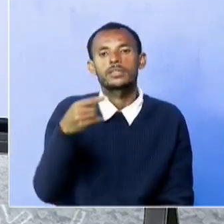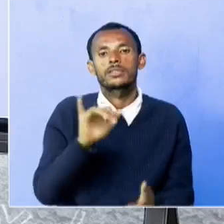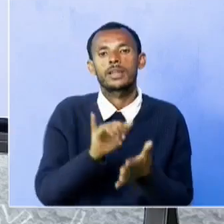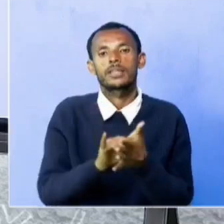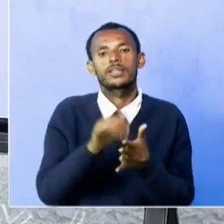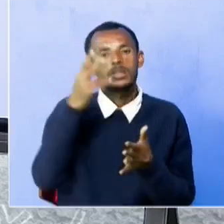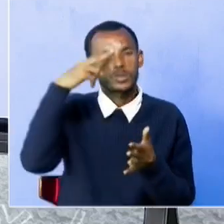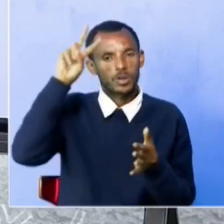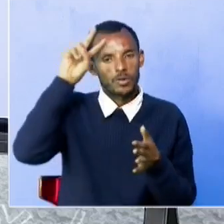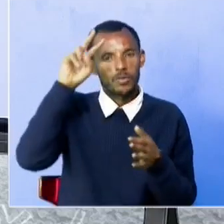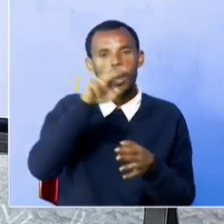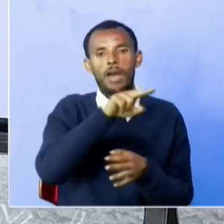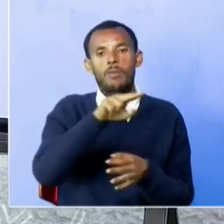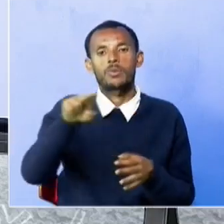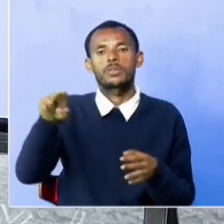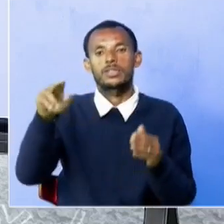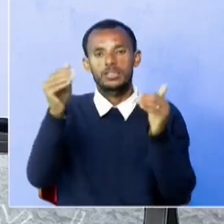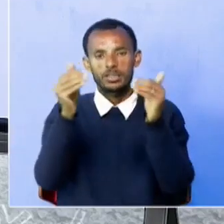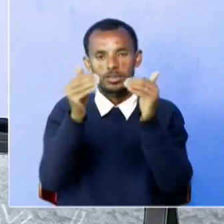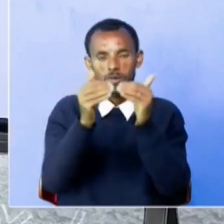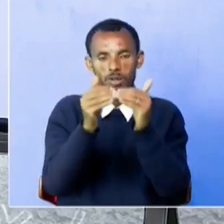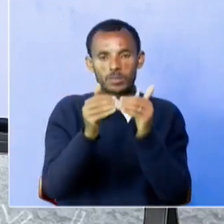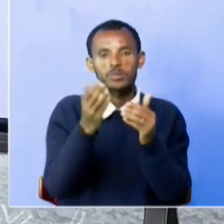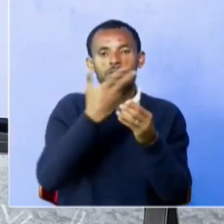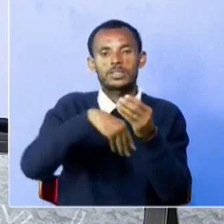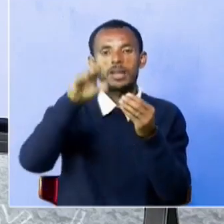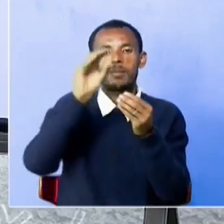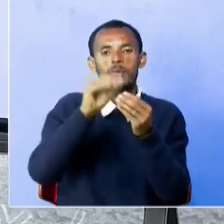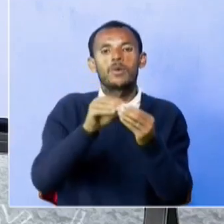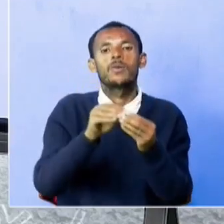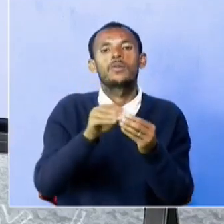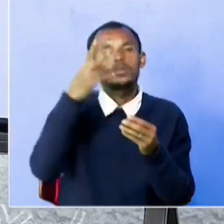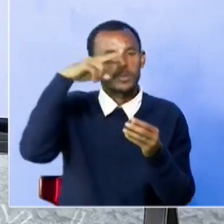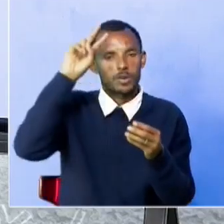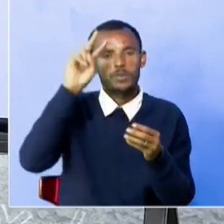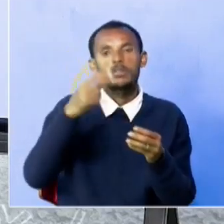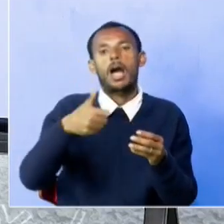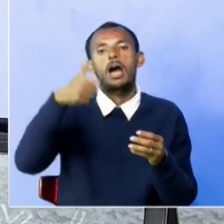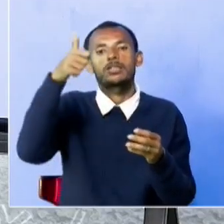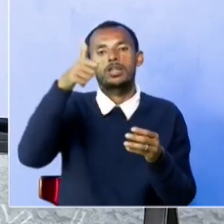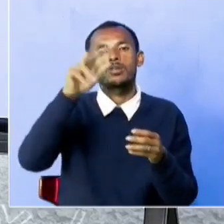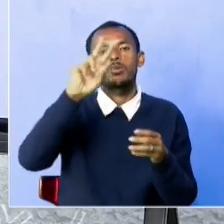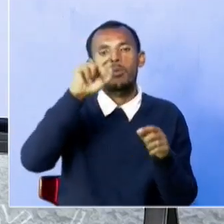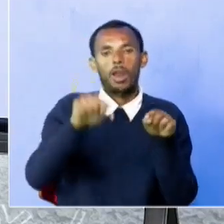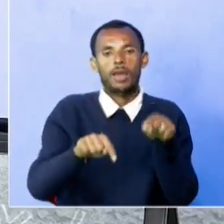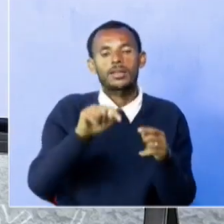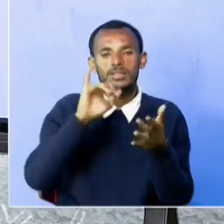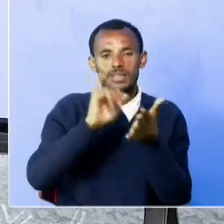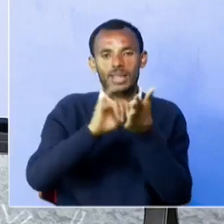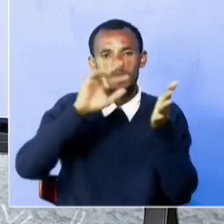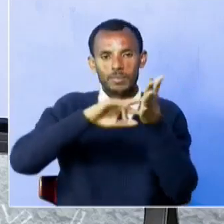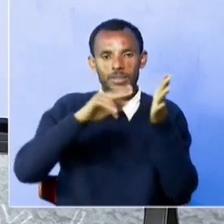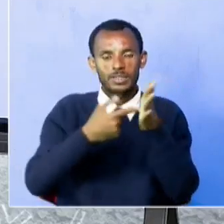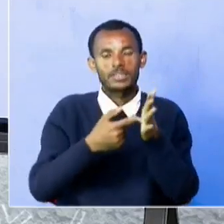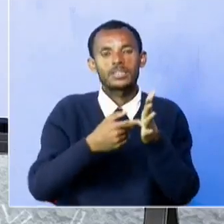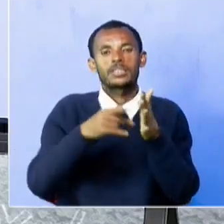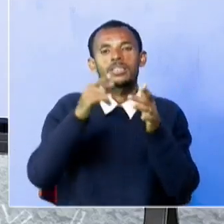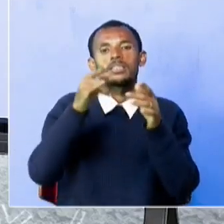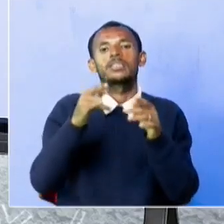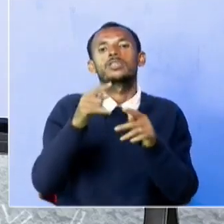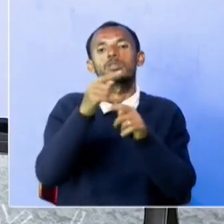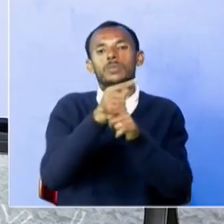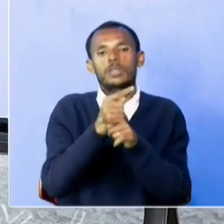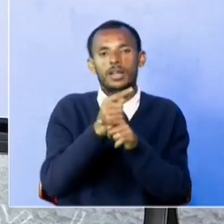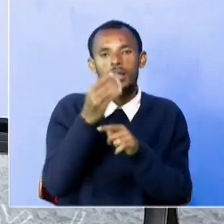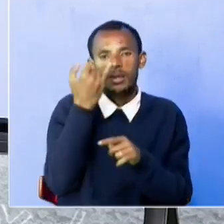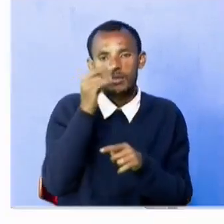square of the hypotenuse is equal to the sum of the square of the other two legs. Okay, that means geometrically, if you